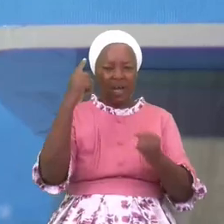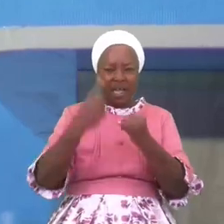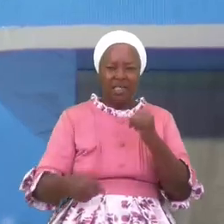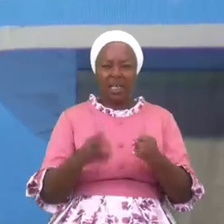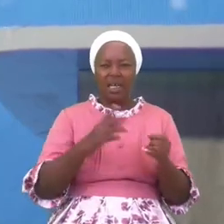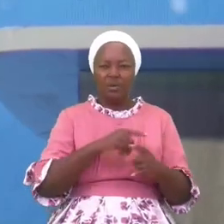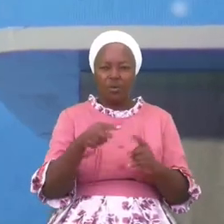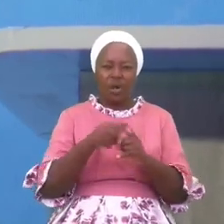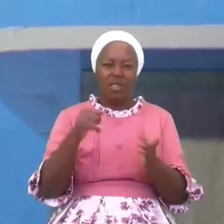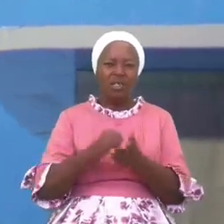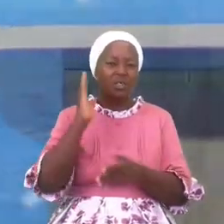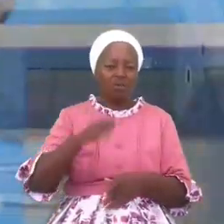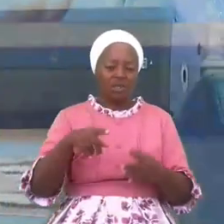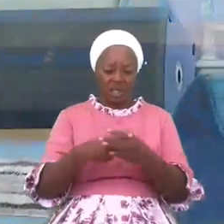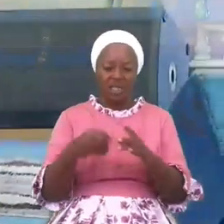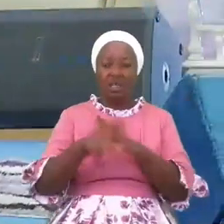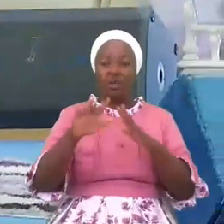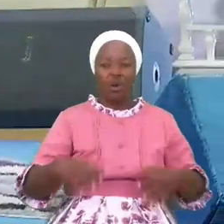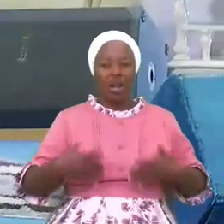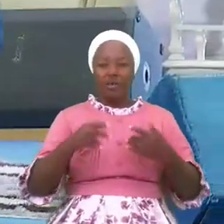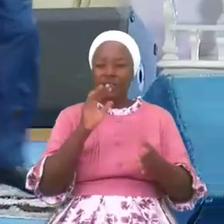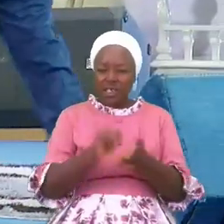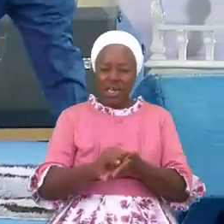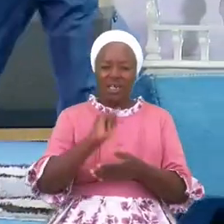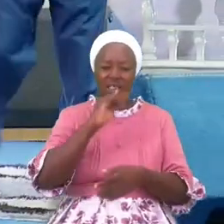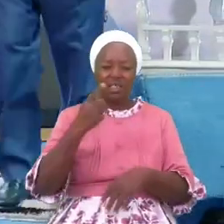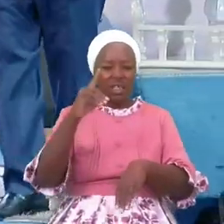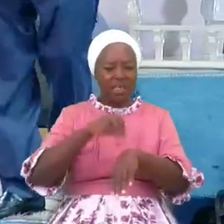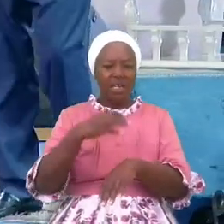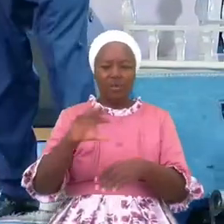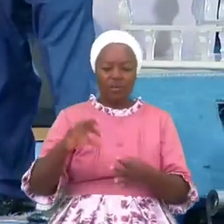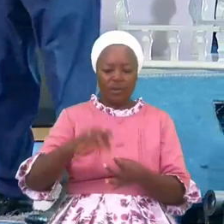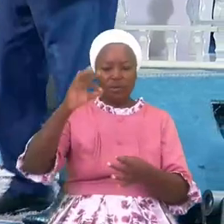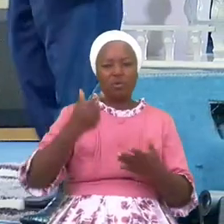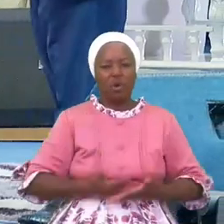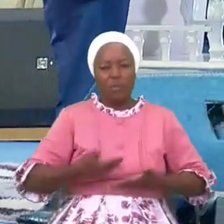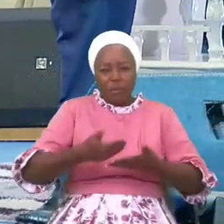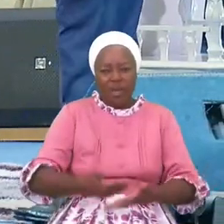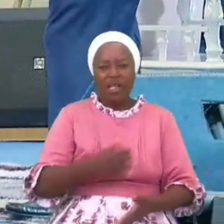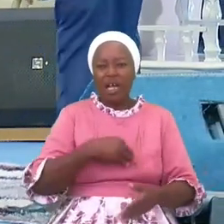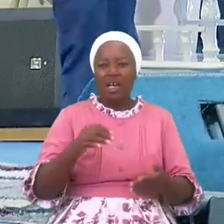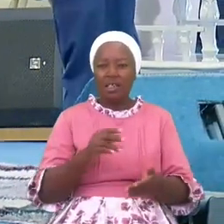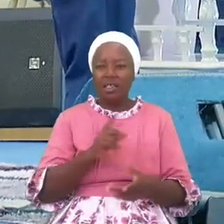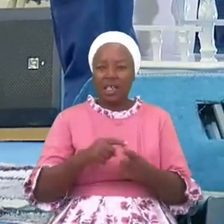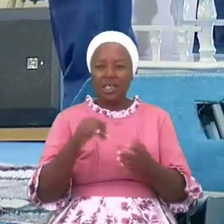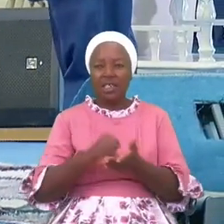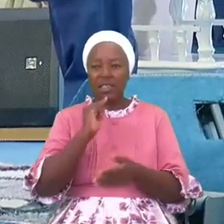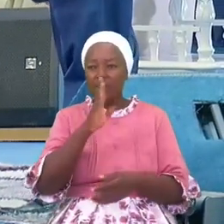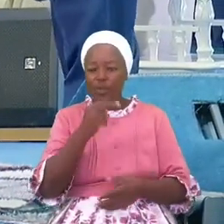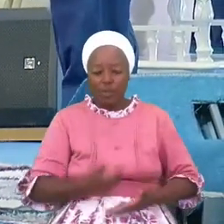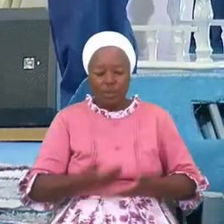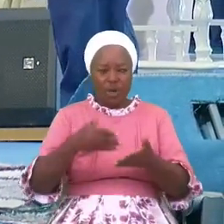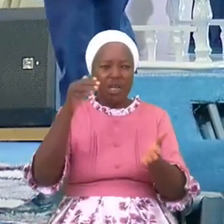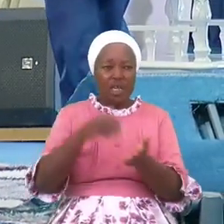date of your spiritual birth, and it is being born again. It says being born again, not of corruptible